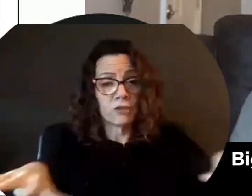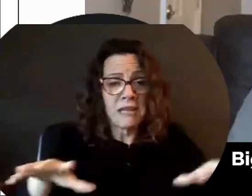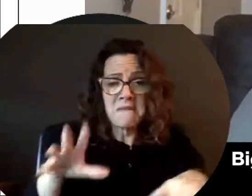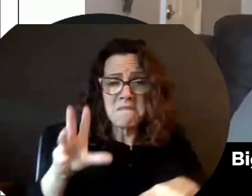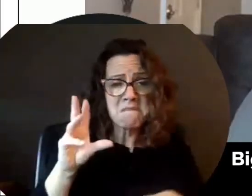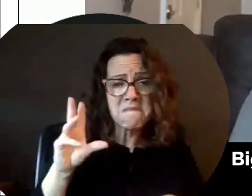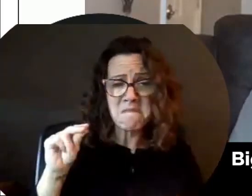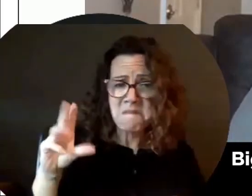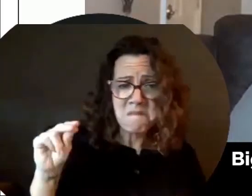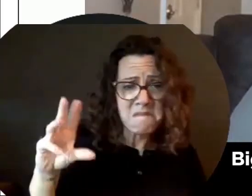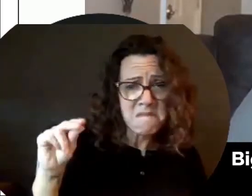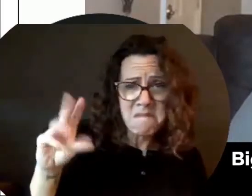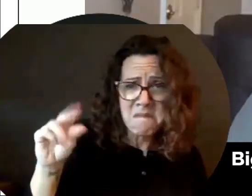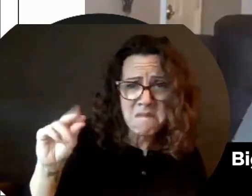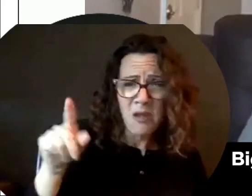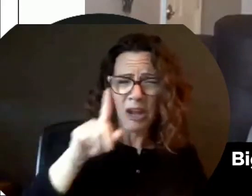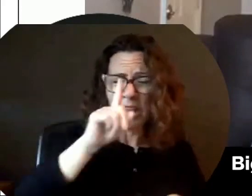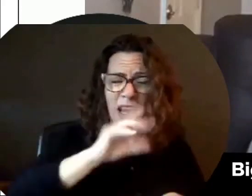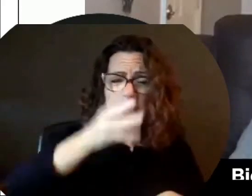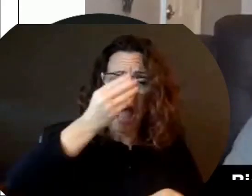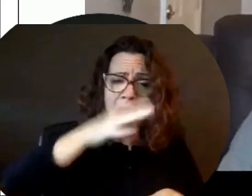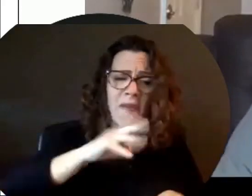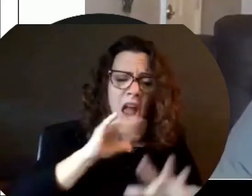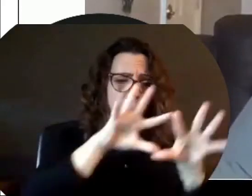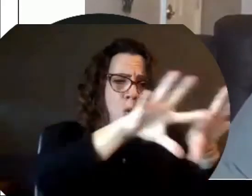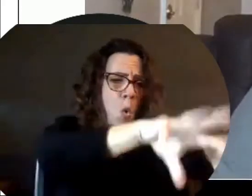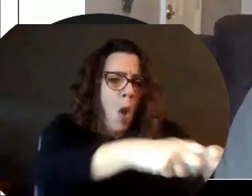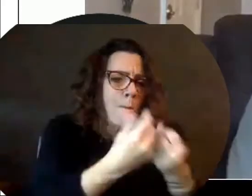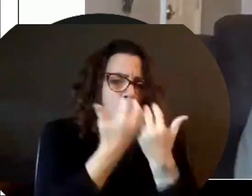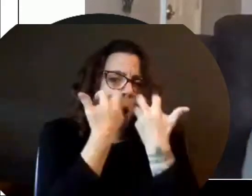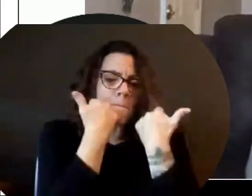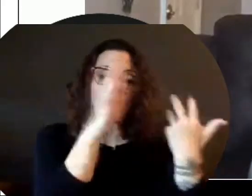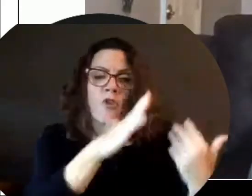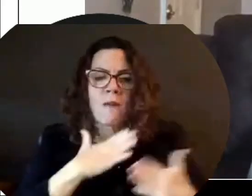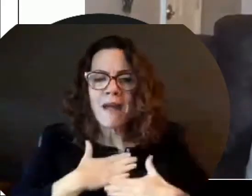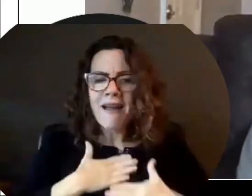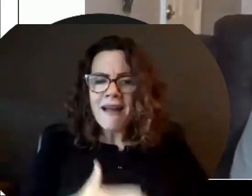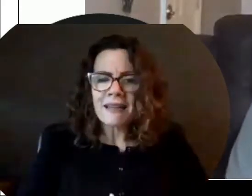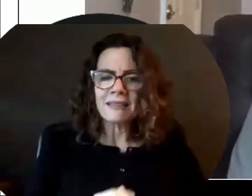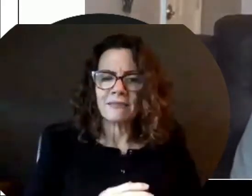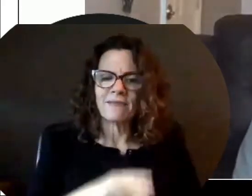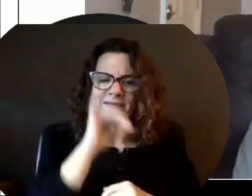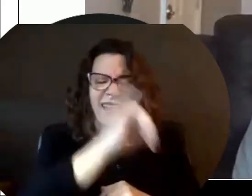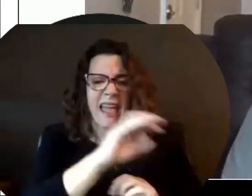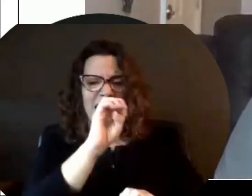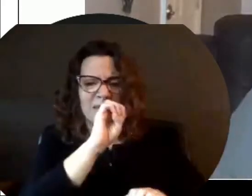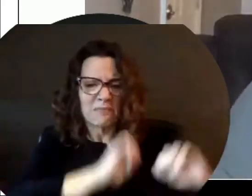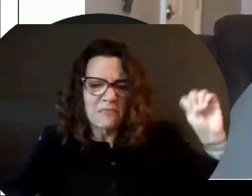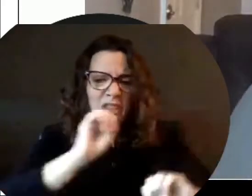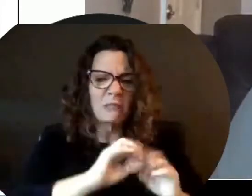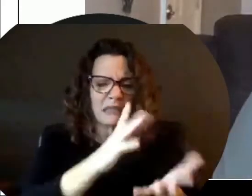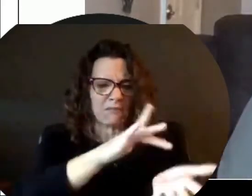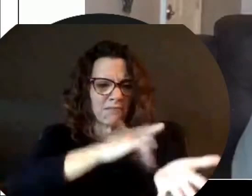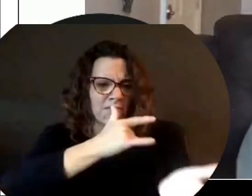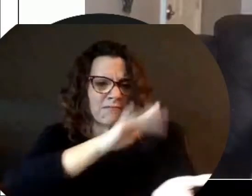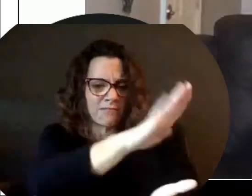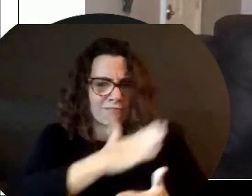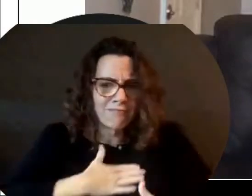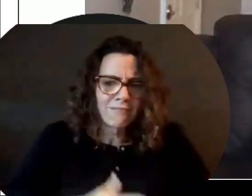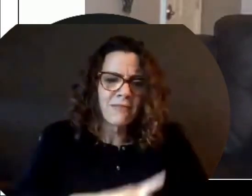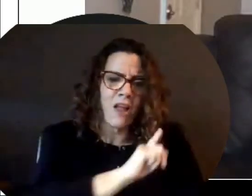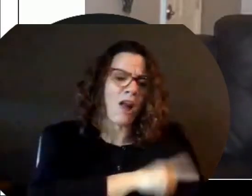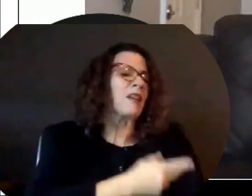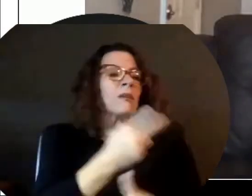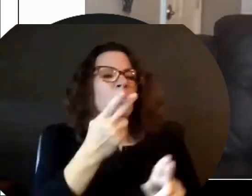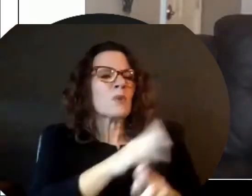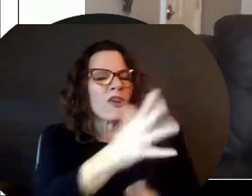and like that experiment, using that energy, using their life force and risking their lives to be able to provide, while not even doing the